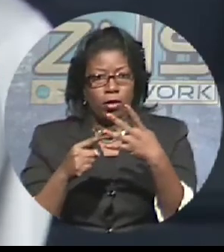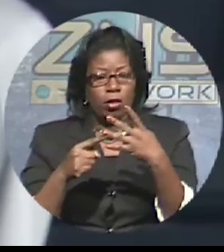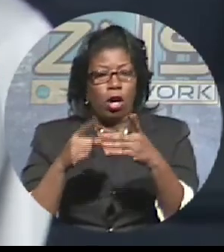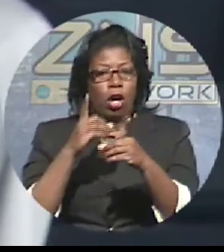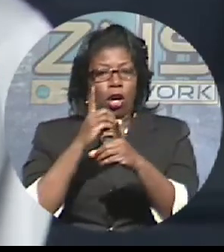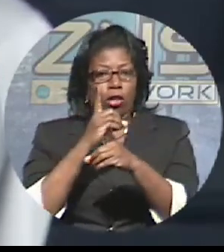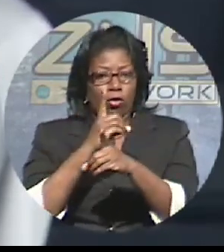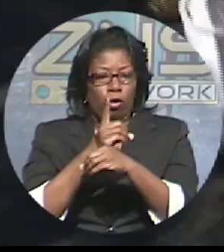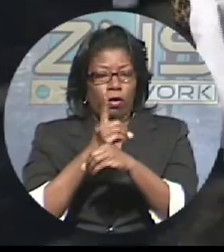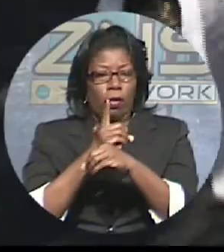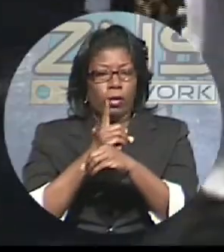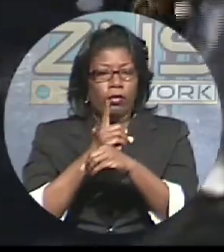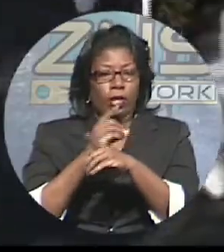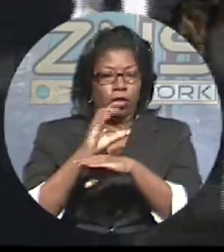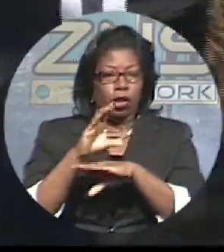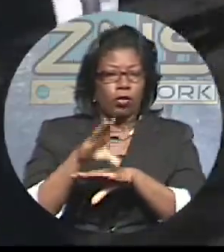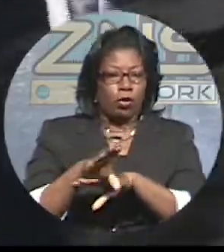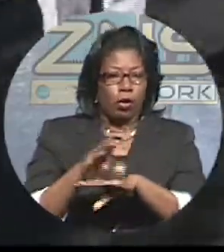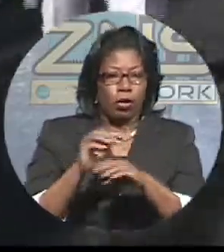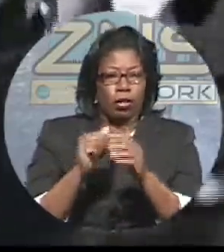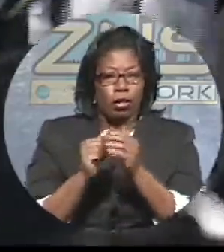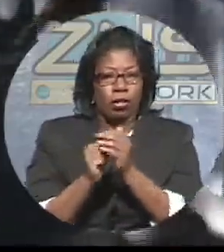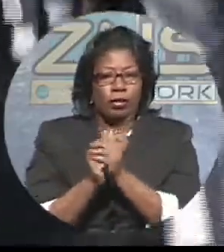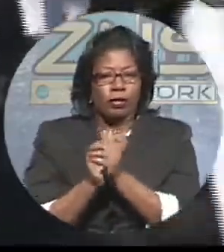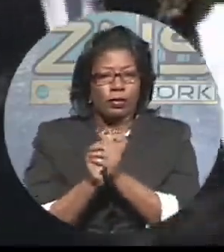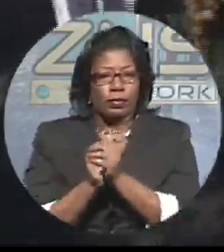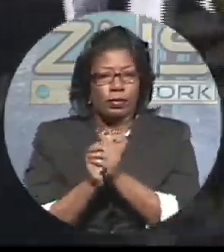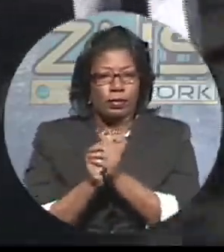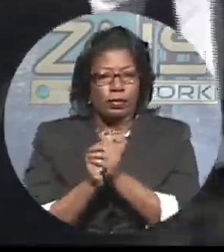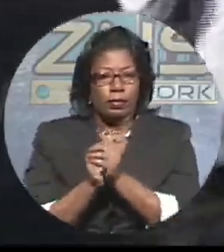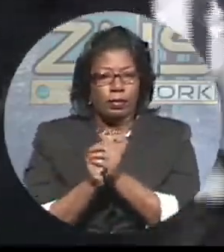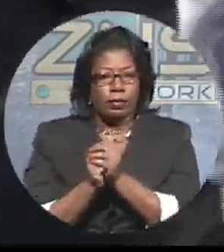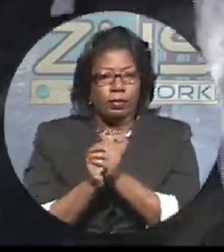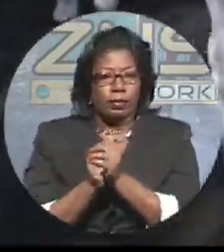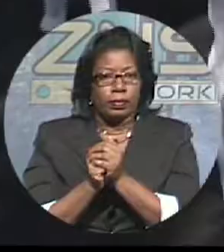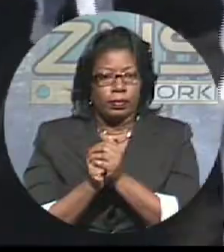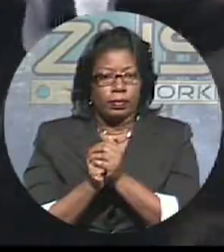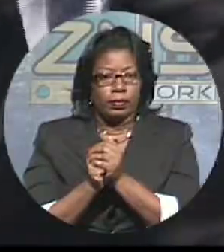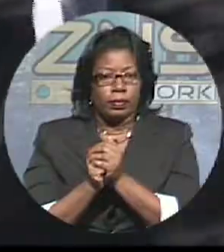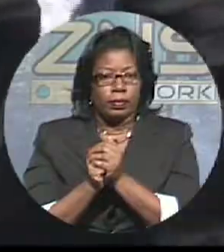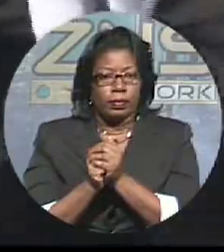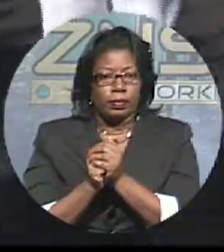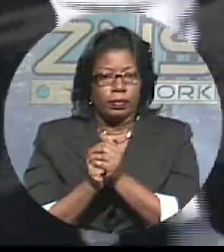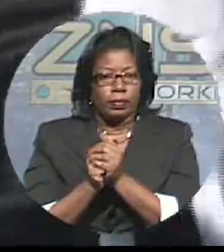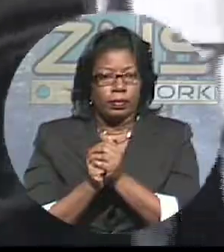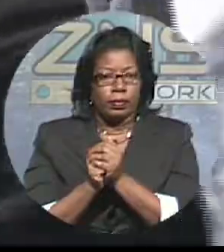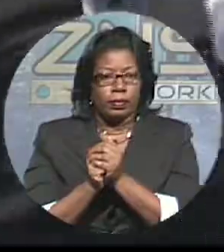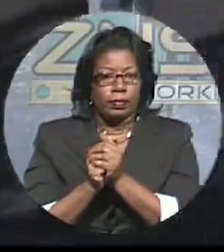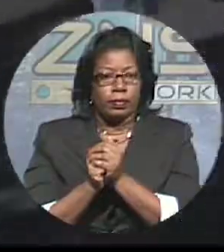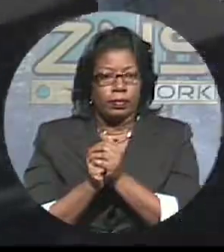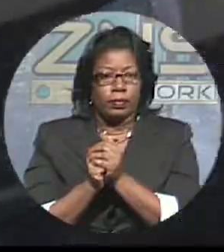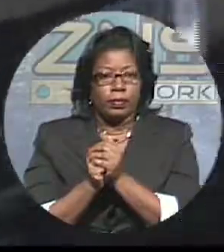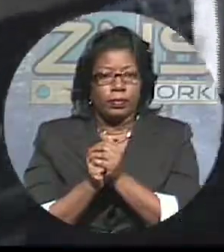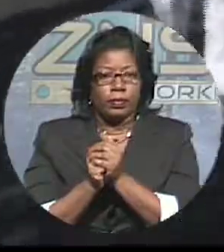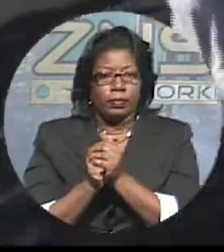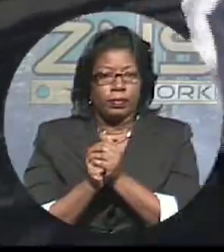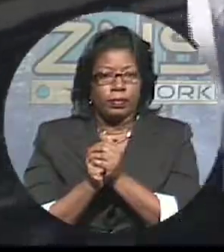Bahamas Defense Force. Altabees Munnings for the ZNS News Network.